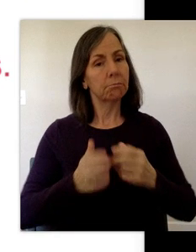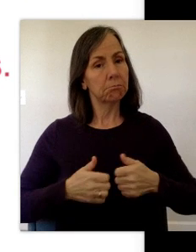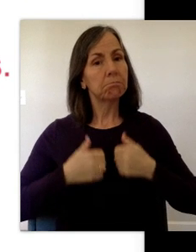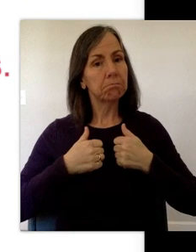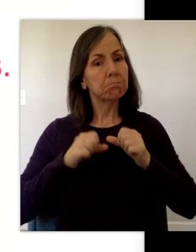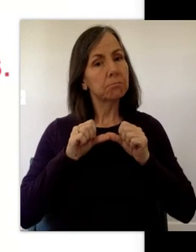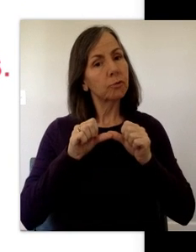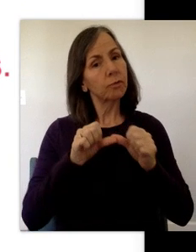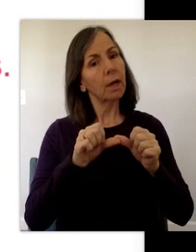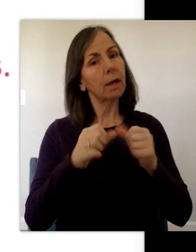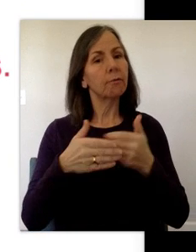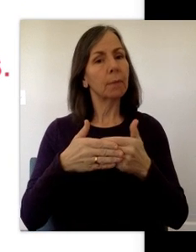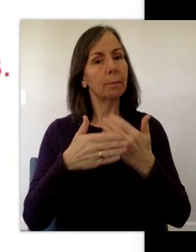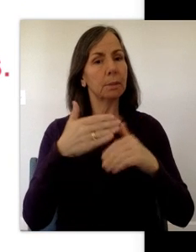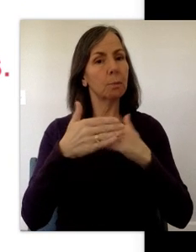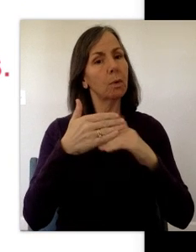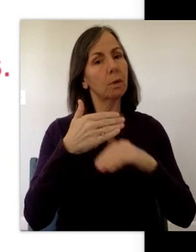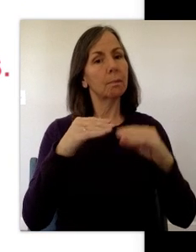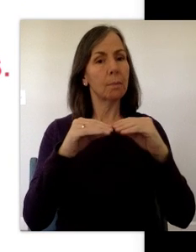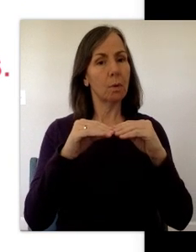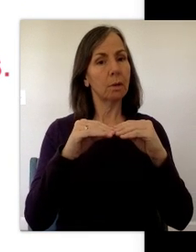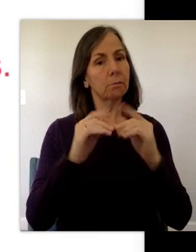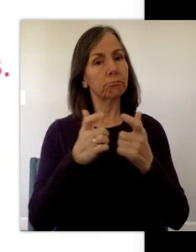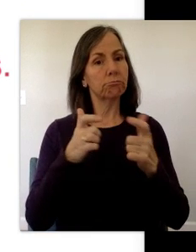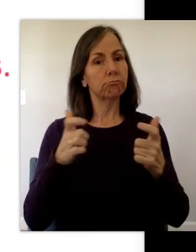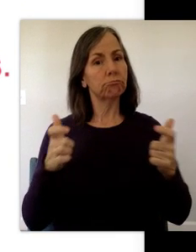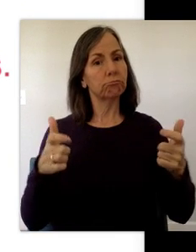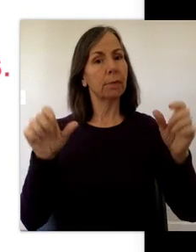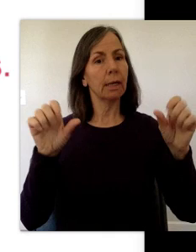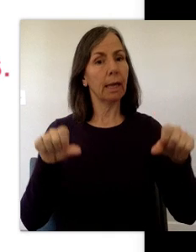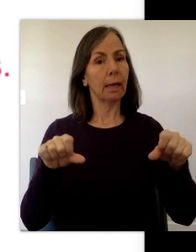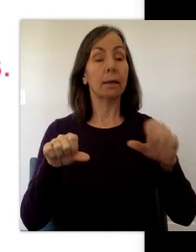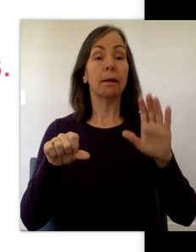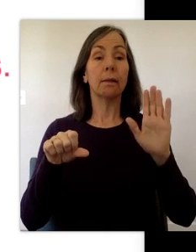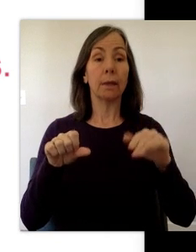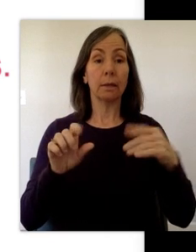reproduce better. So that's what natural selection says.